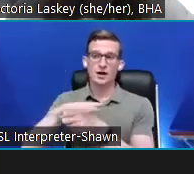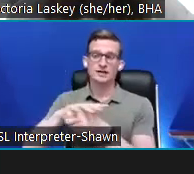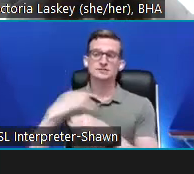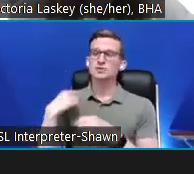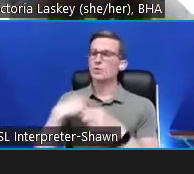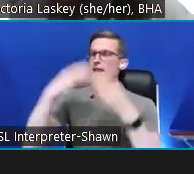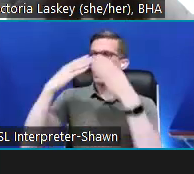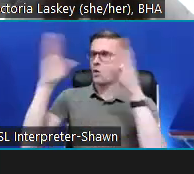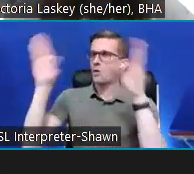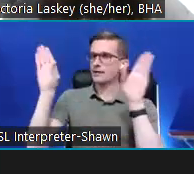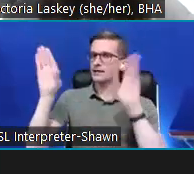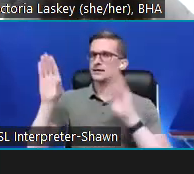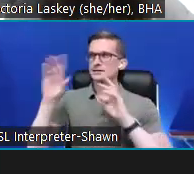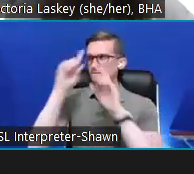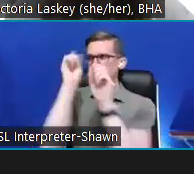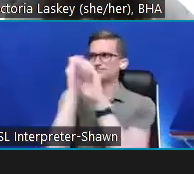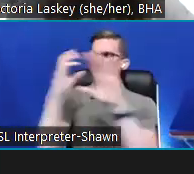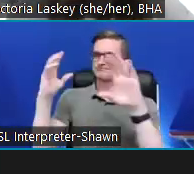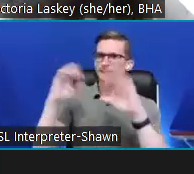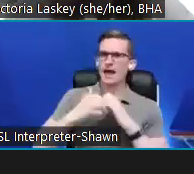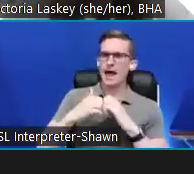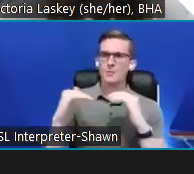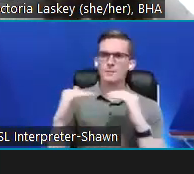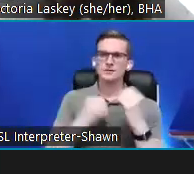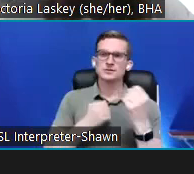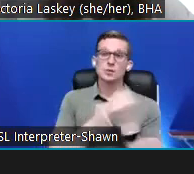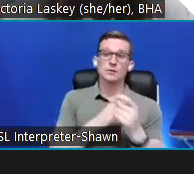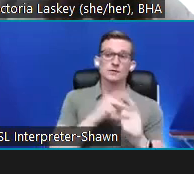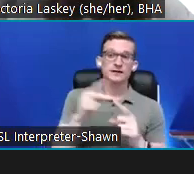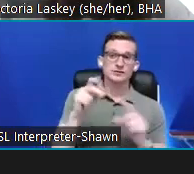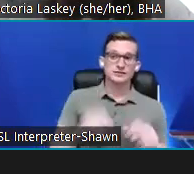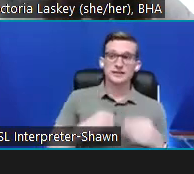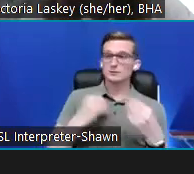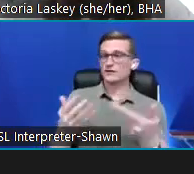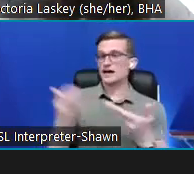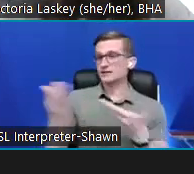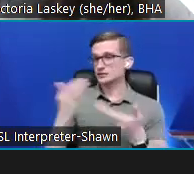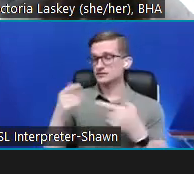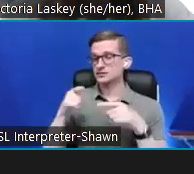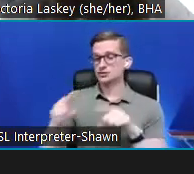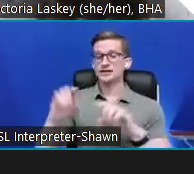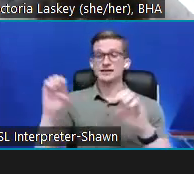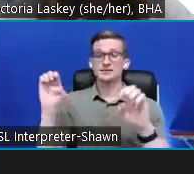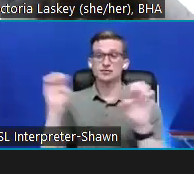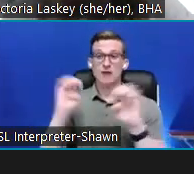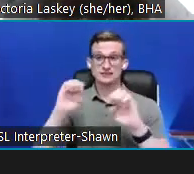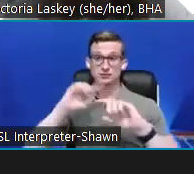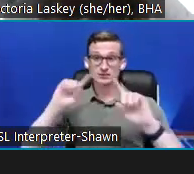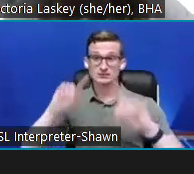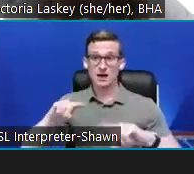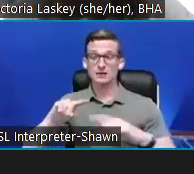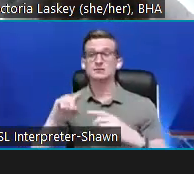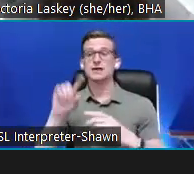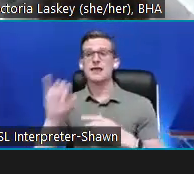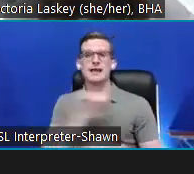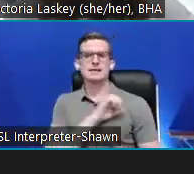can provide invaluable services in a crisis response, and what does that access or staffing look like in